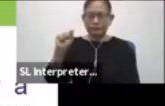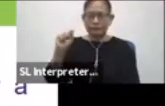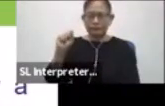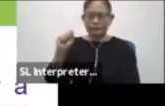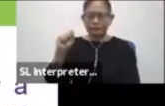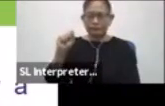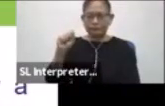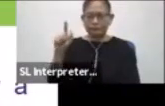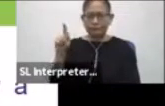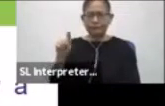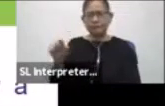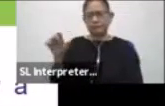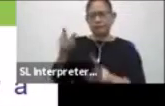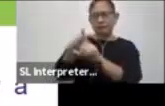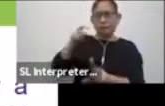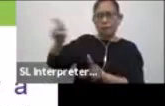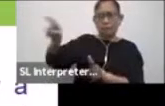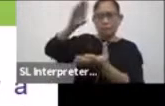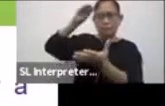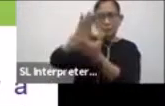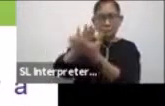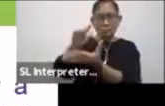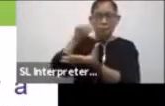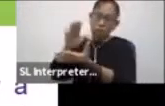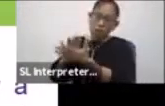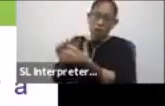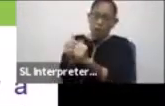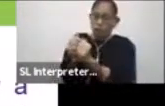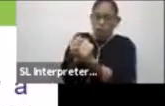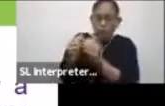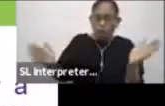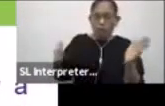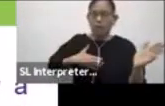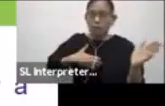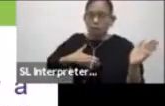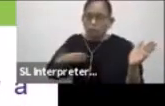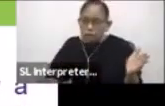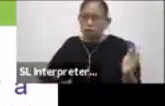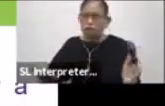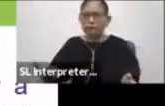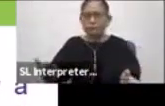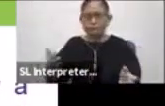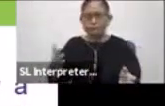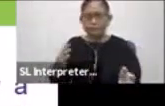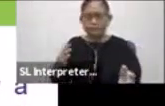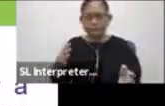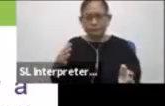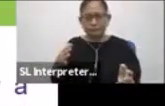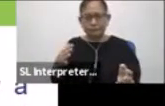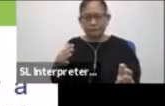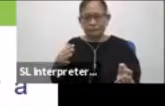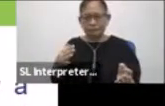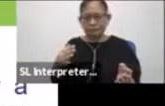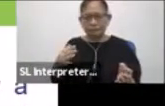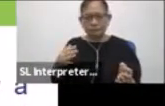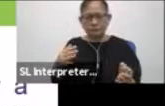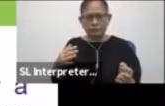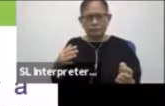by spouse committed without consent or again a person. Can you just minimize this?